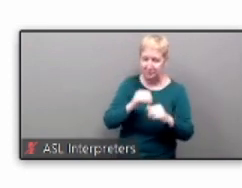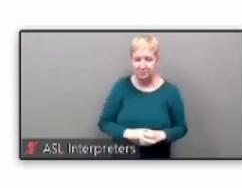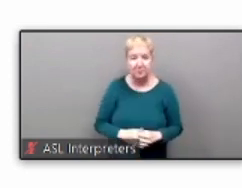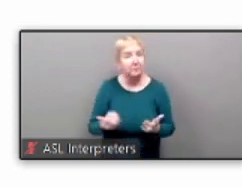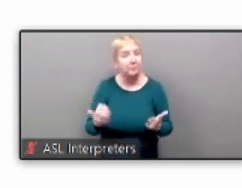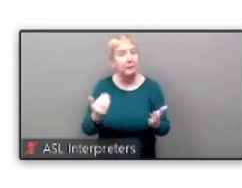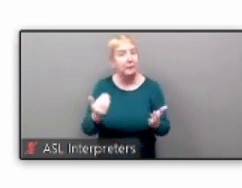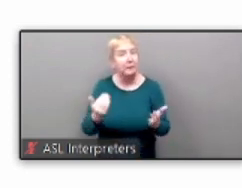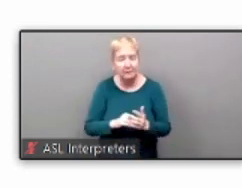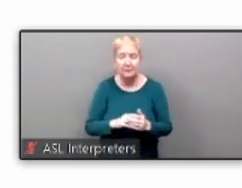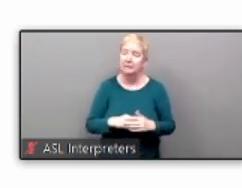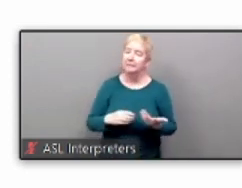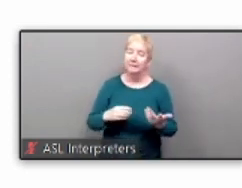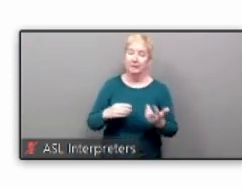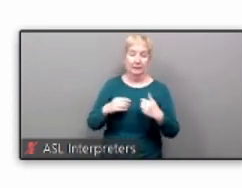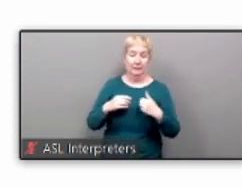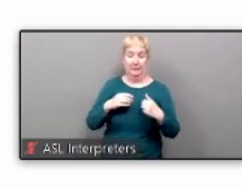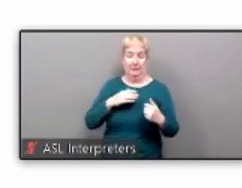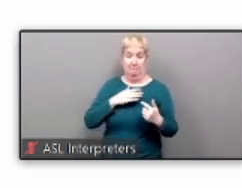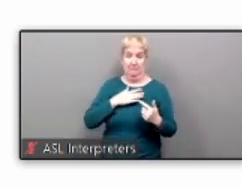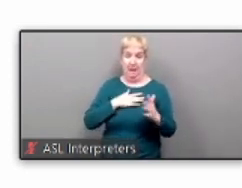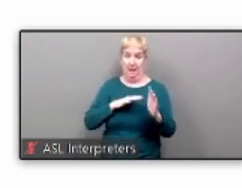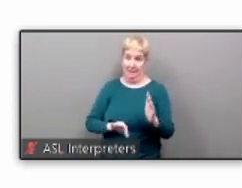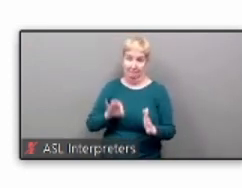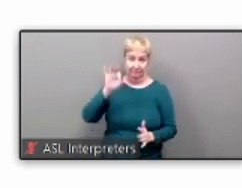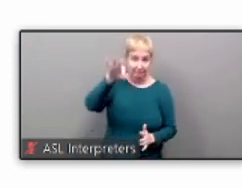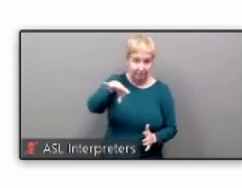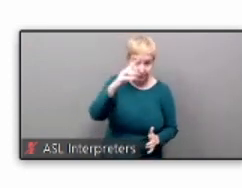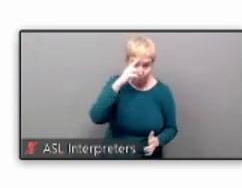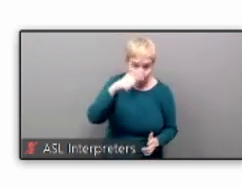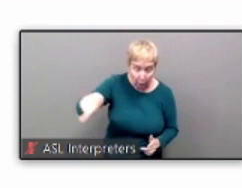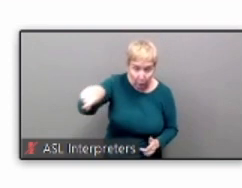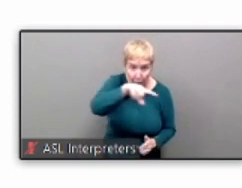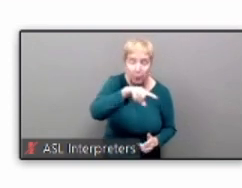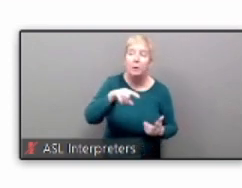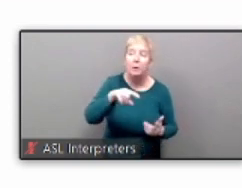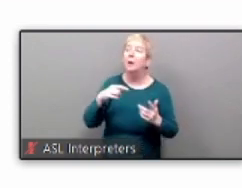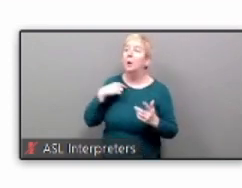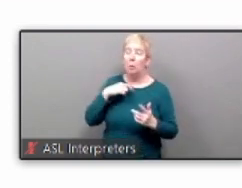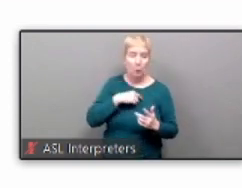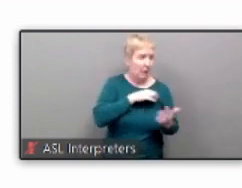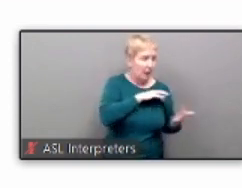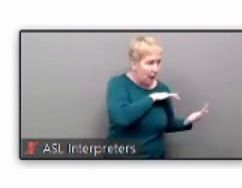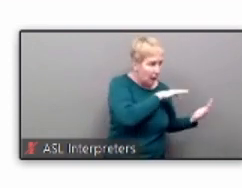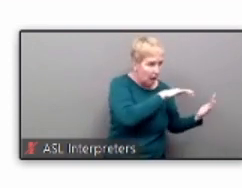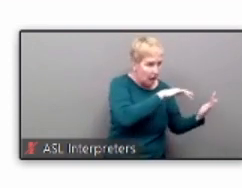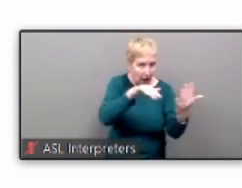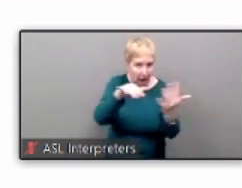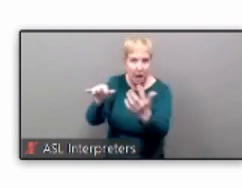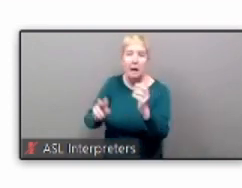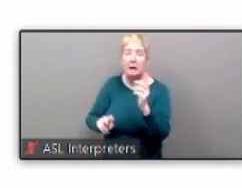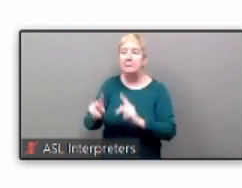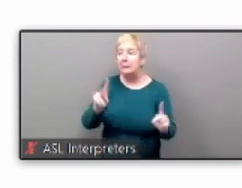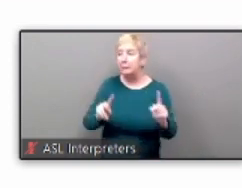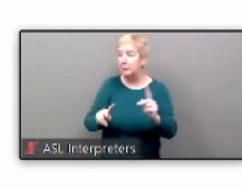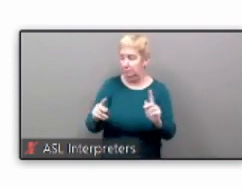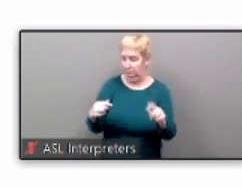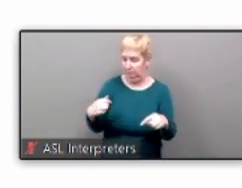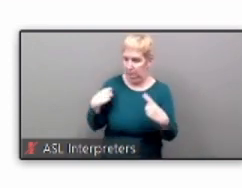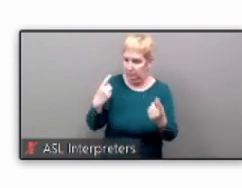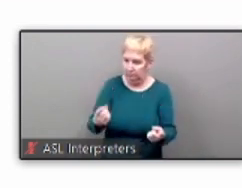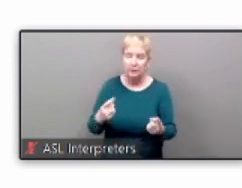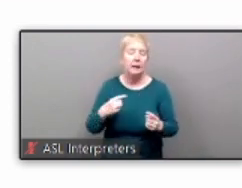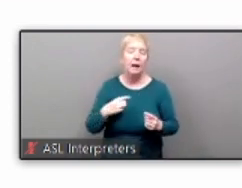again, take home message from me is that looking at all of our surveillance data to date, I want